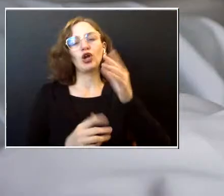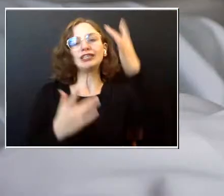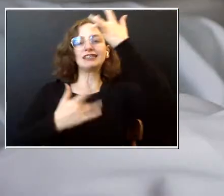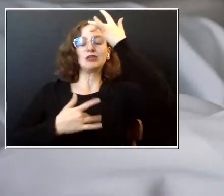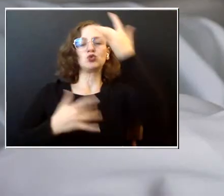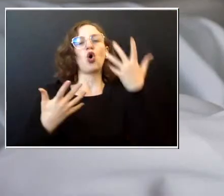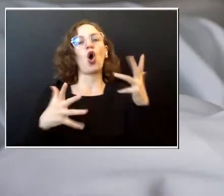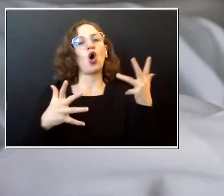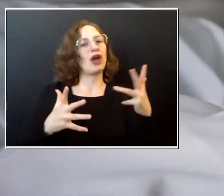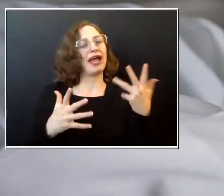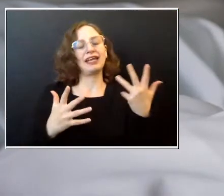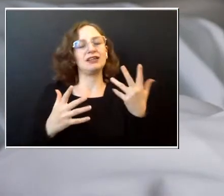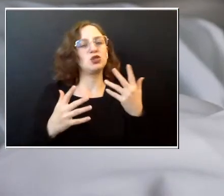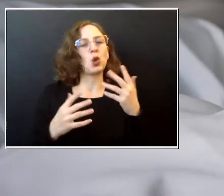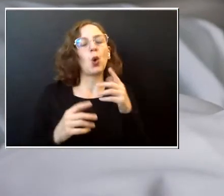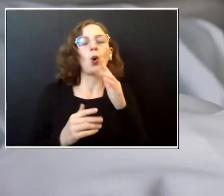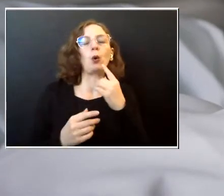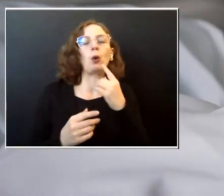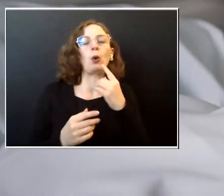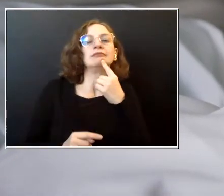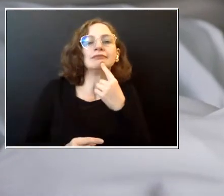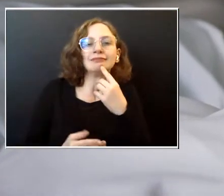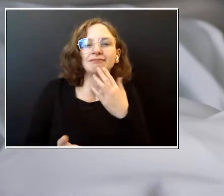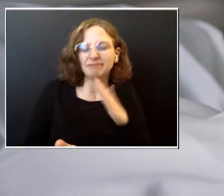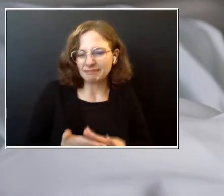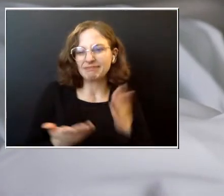funny, ornery,